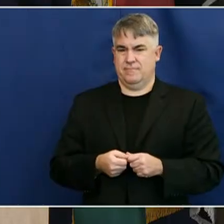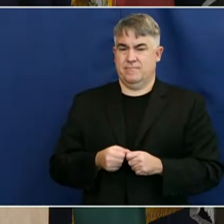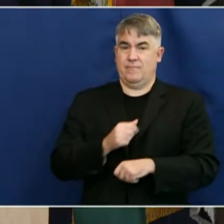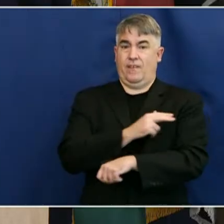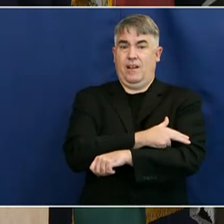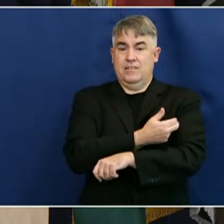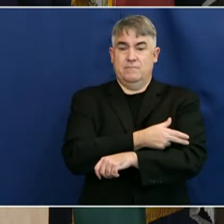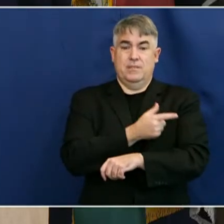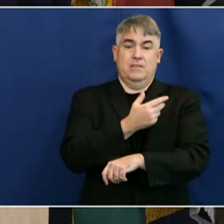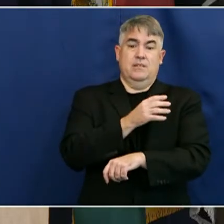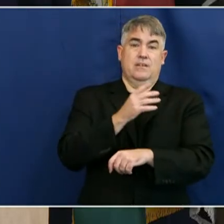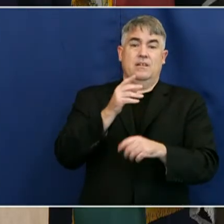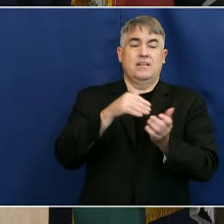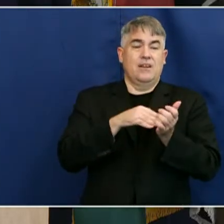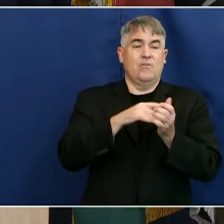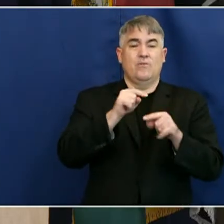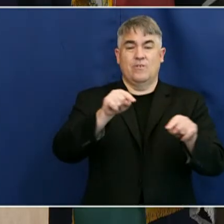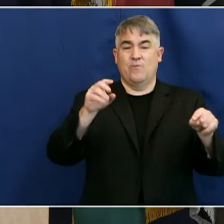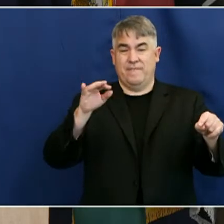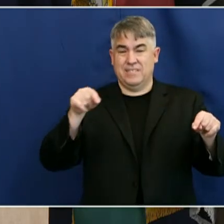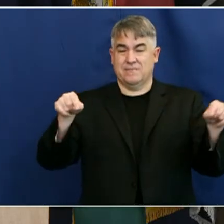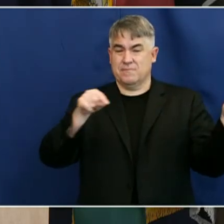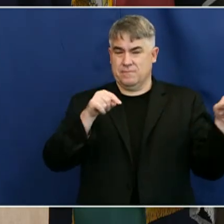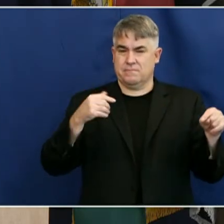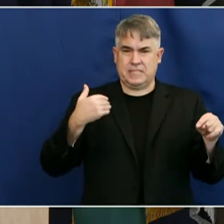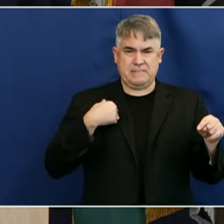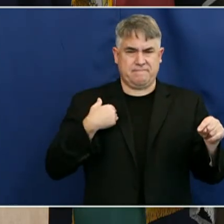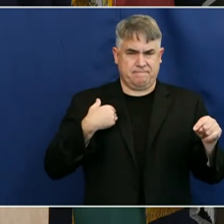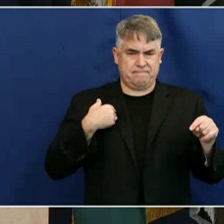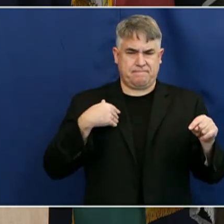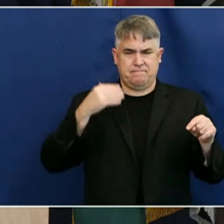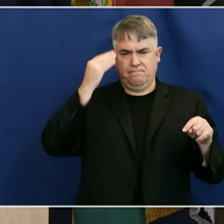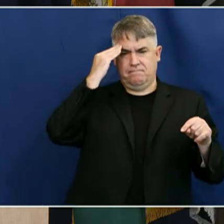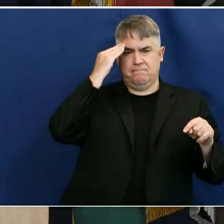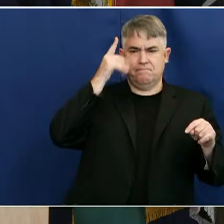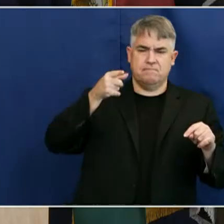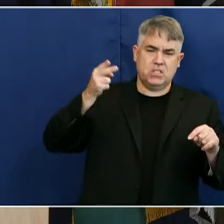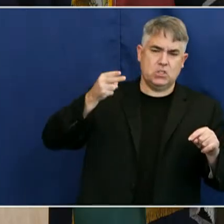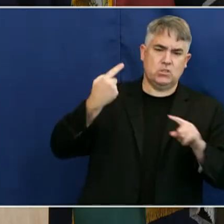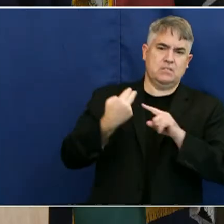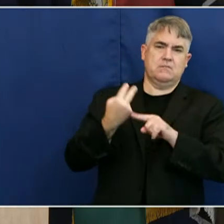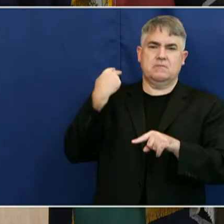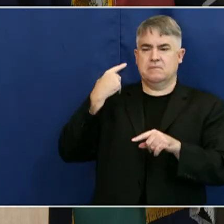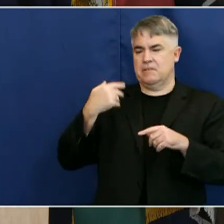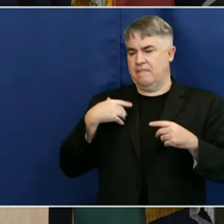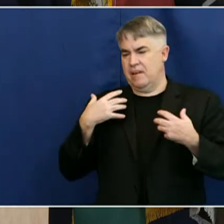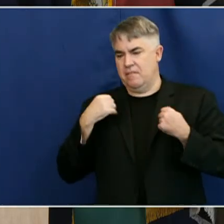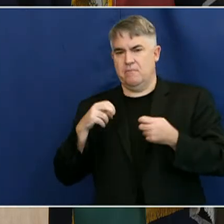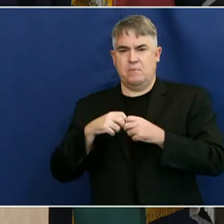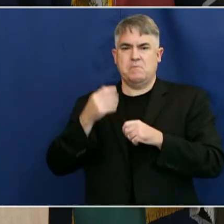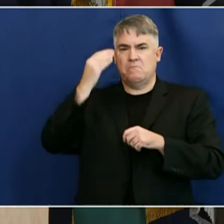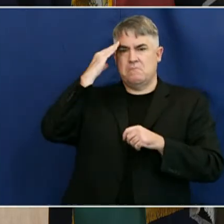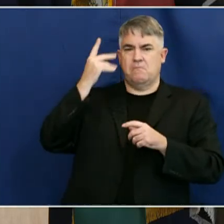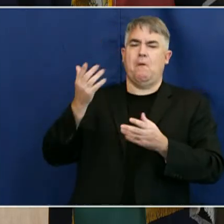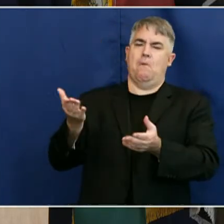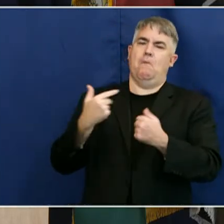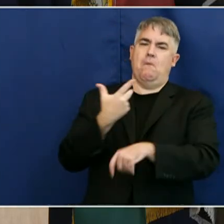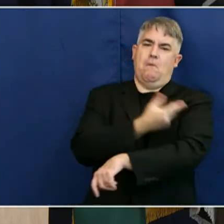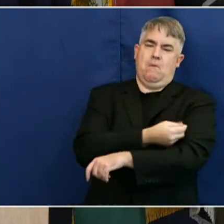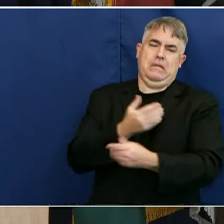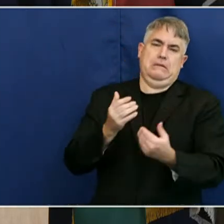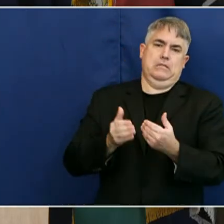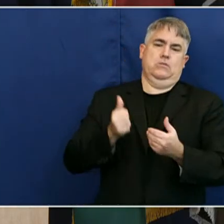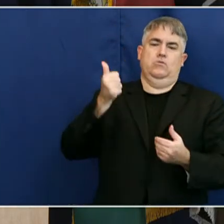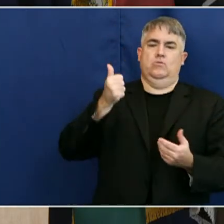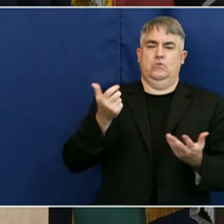of those folks obviously know who has underlying health conditions and knows how to reach them, and so they will be doing a lot of them. But we want to make sure